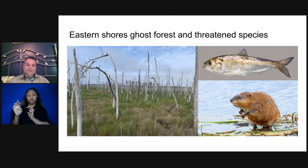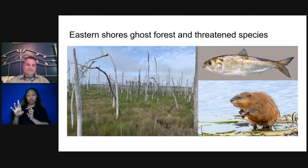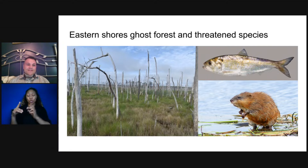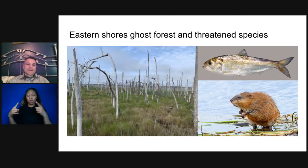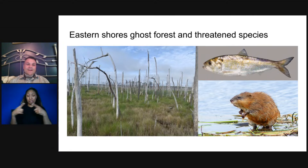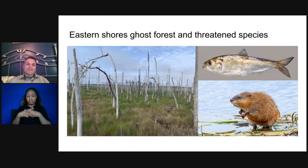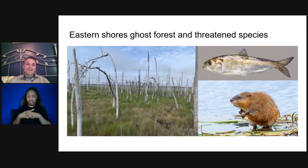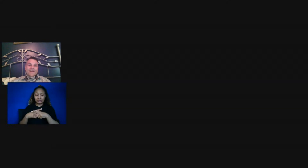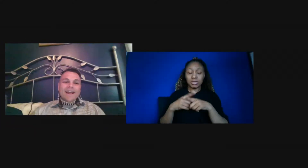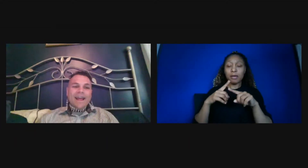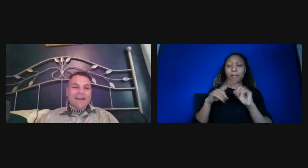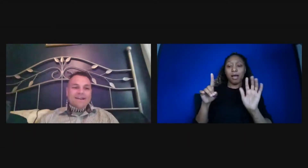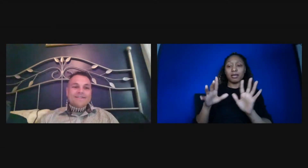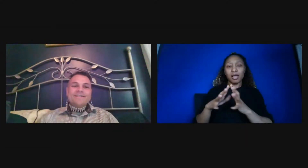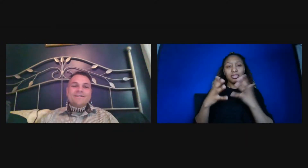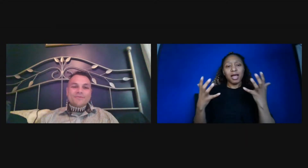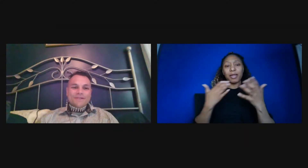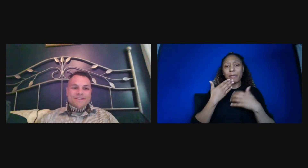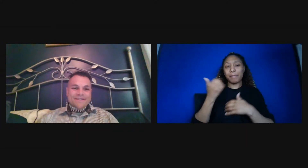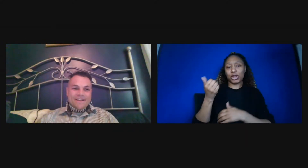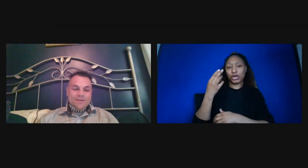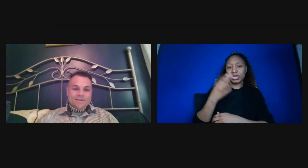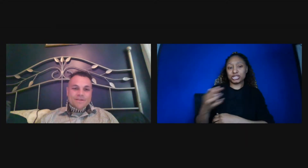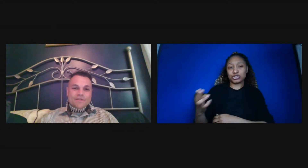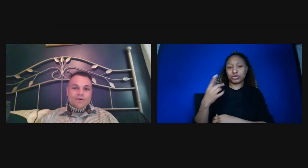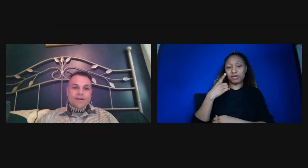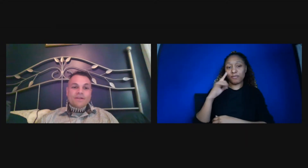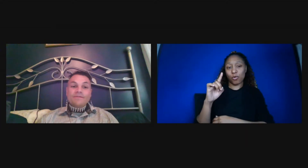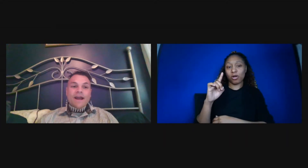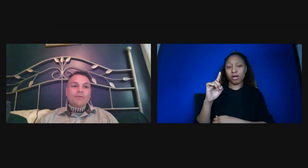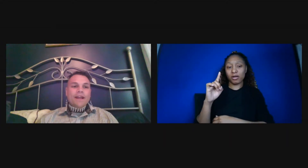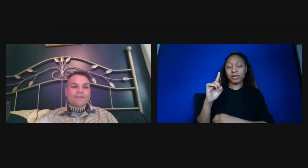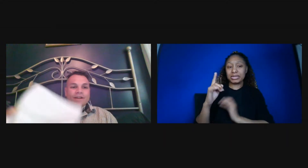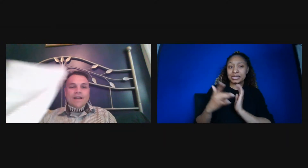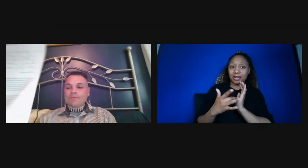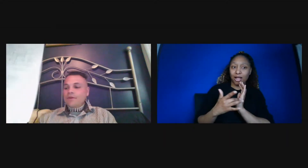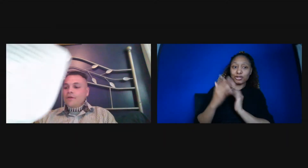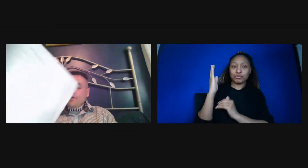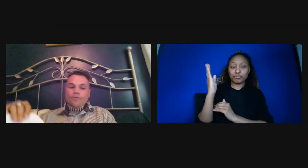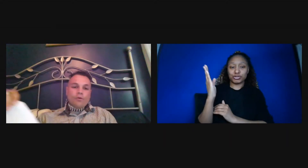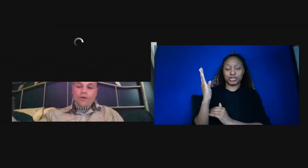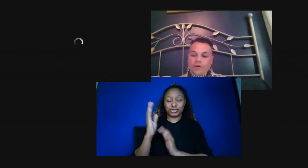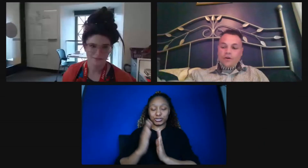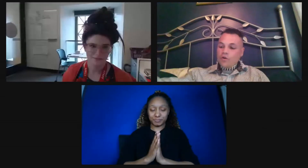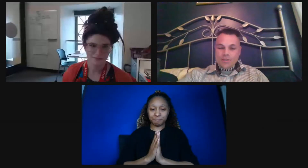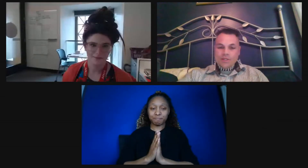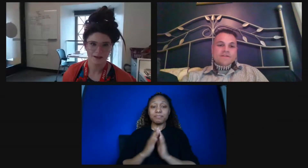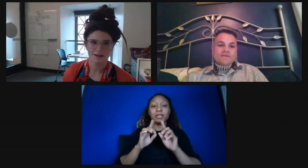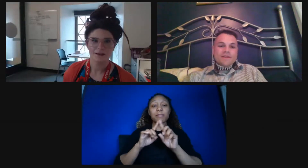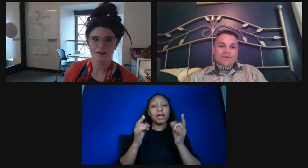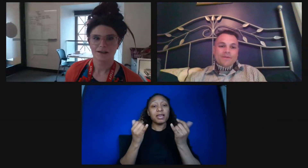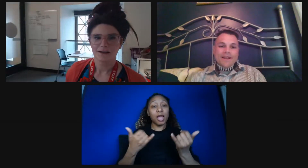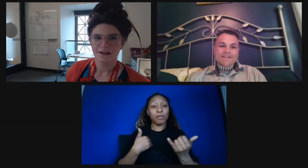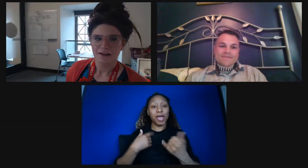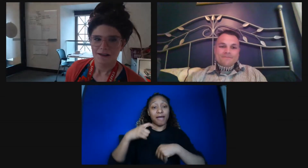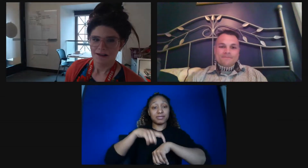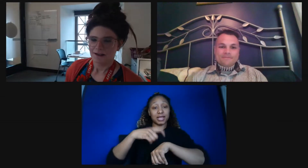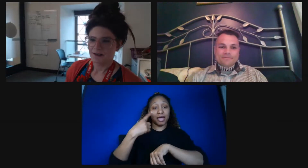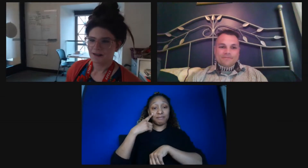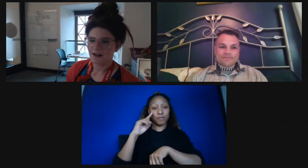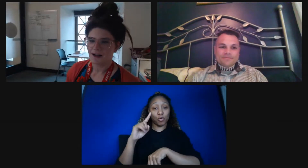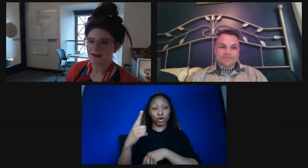oral histories than I am at digital presentations. So I believe now we have time for questions that the public